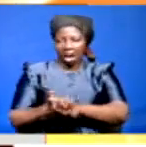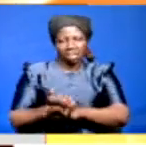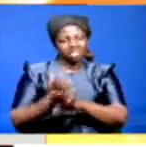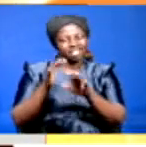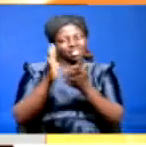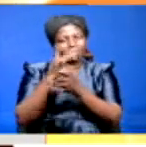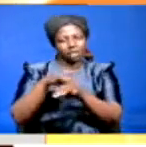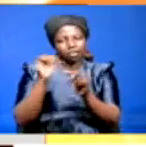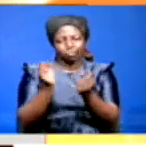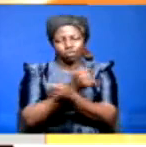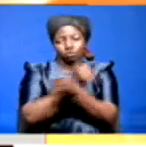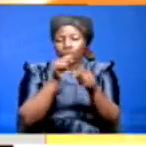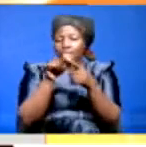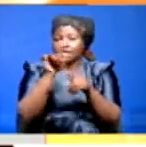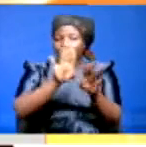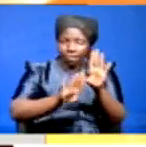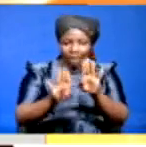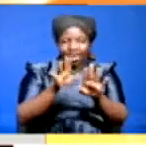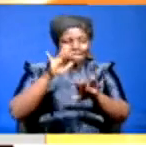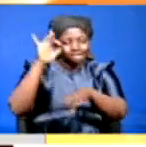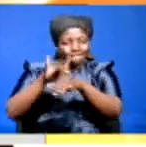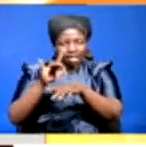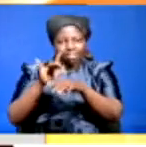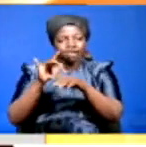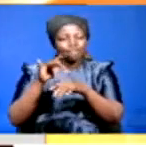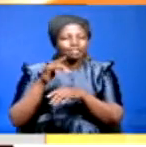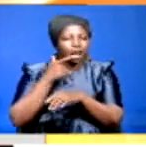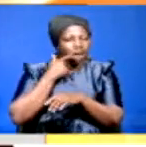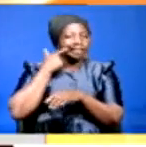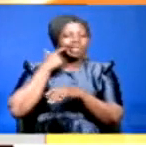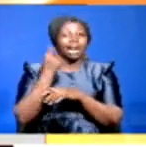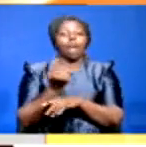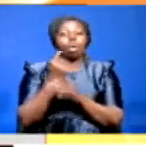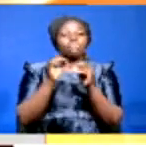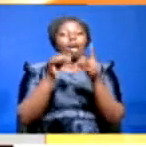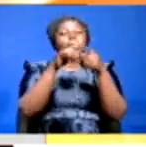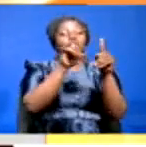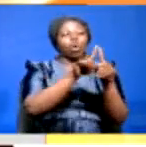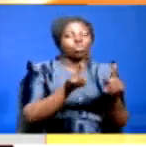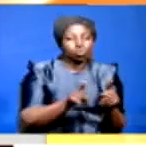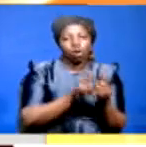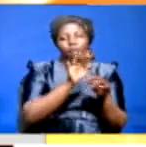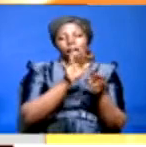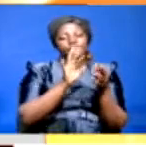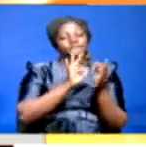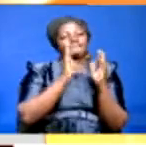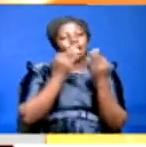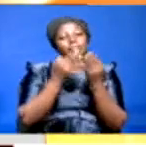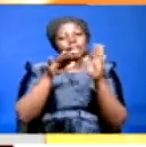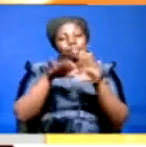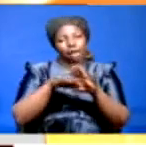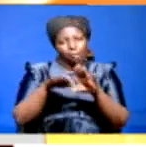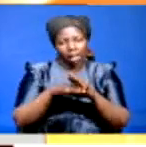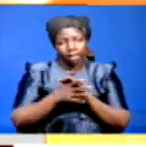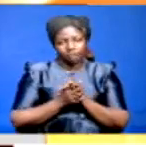the addict, but it also affects their families and loved ones. Ruth Nyambura narrates her recovery process to our reporter,